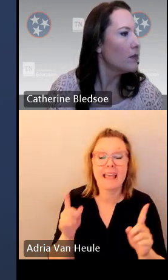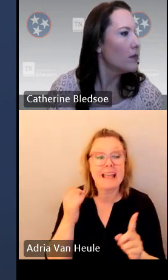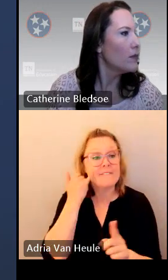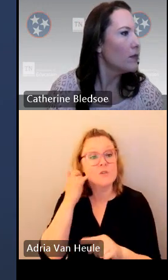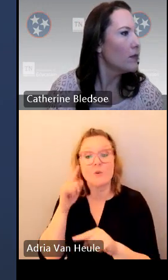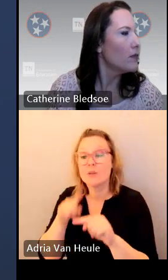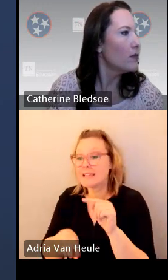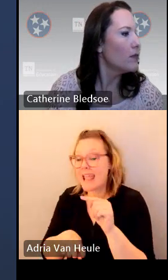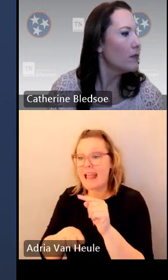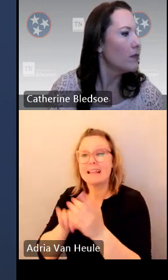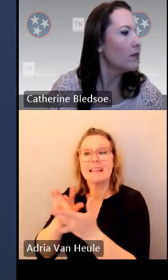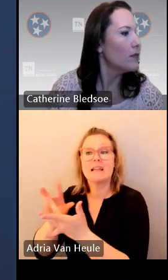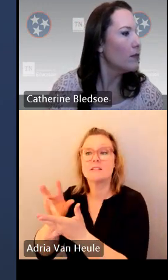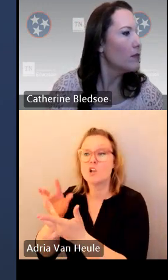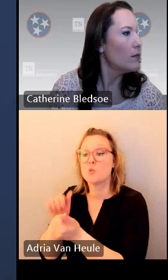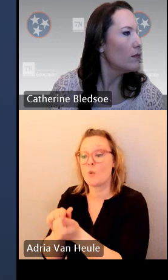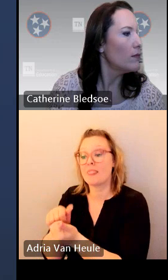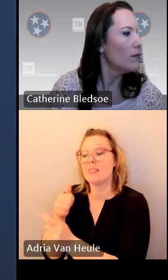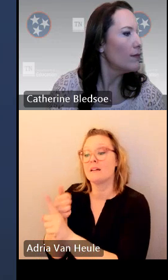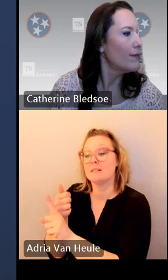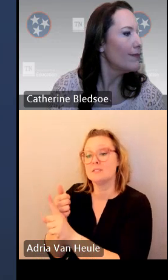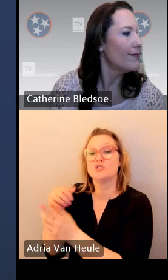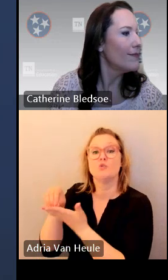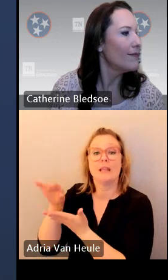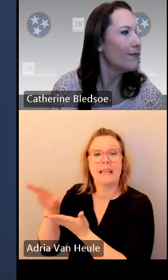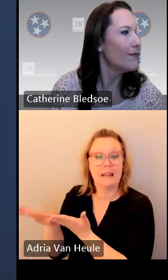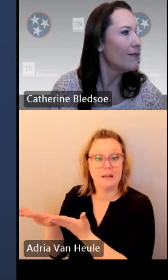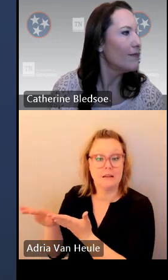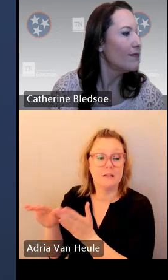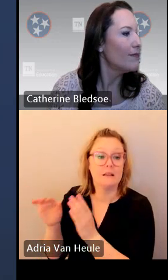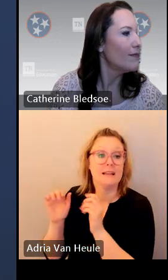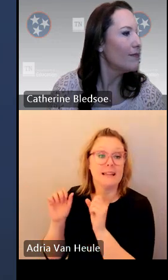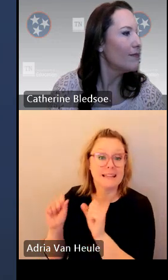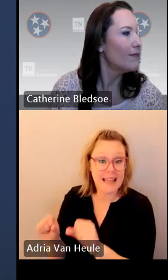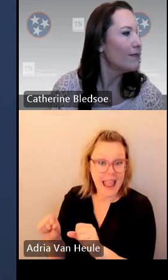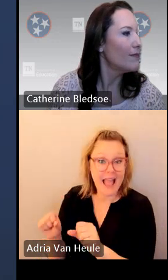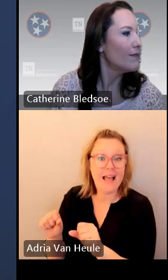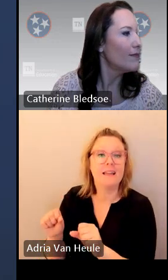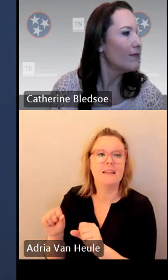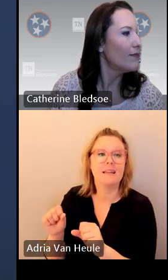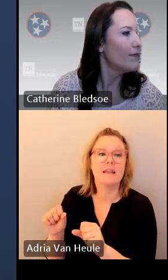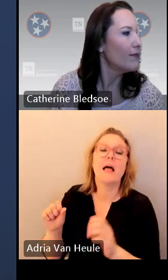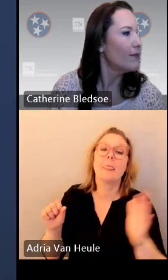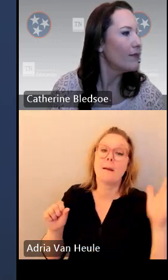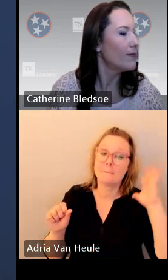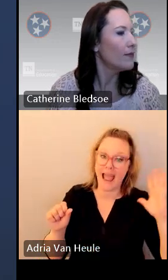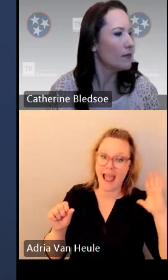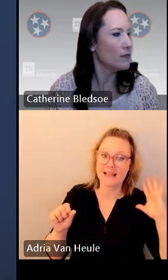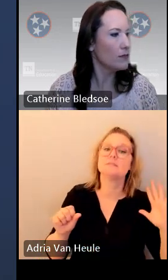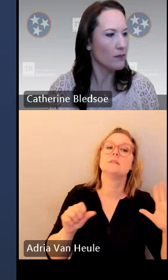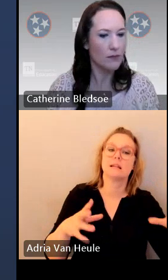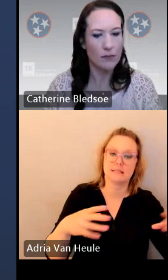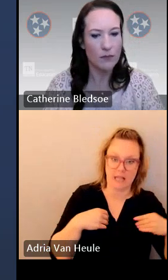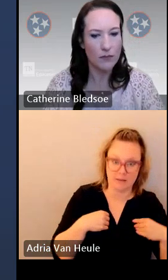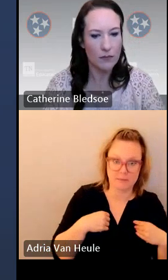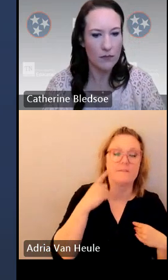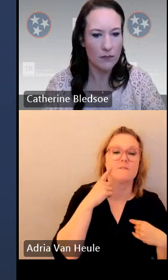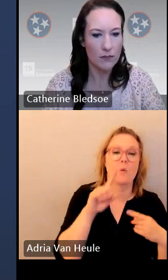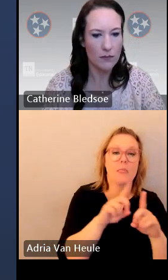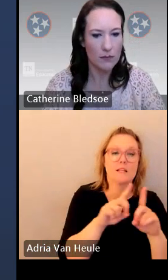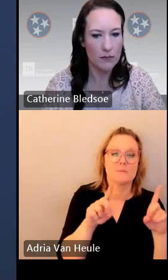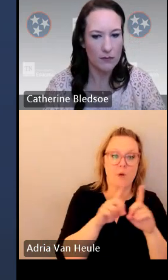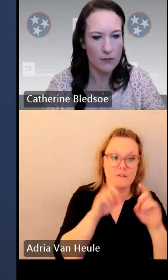get in touch with the student. In the past, yes, that has been acceptable from the Department of Education